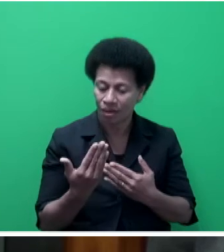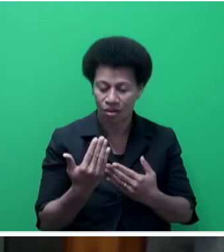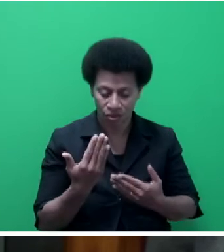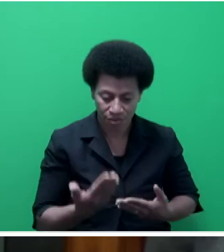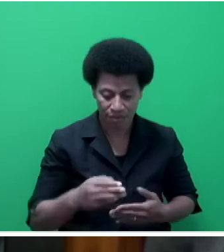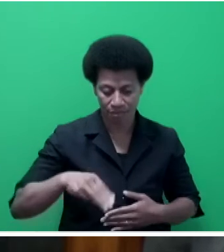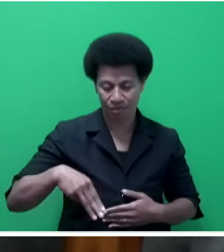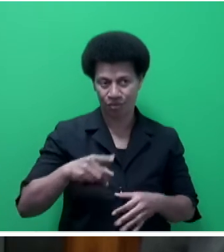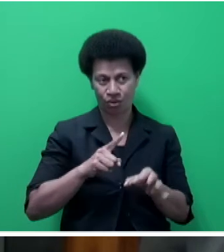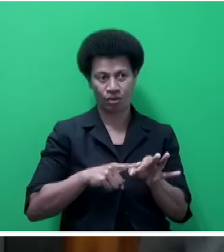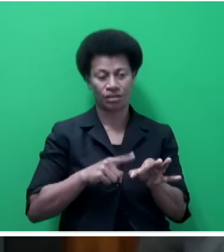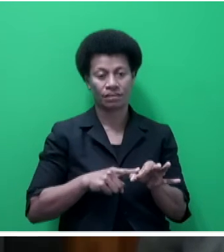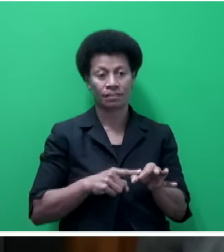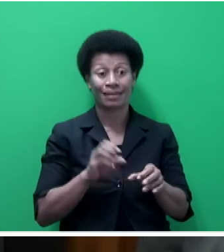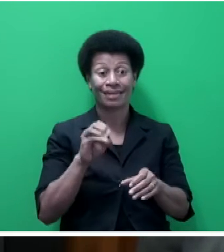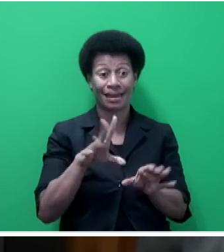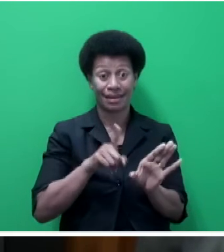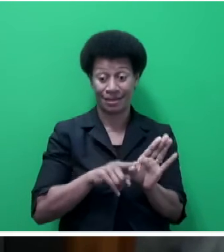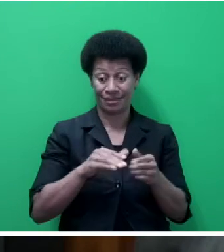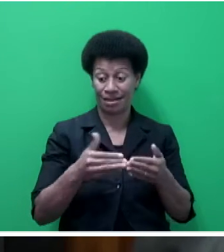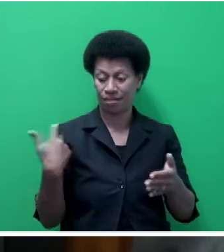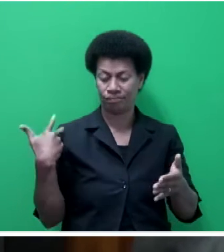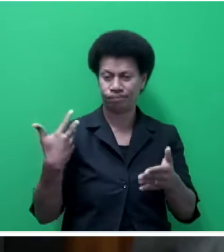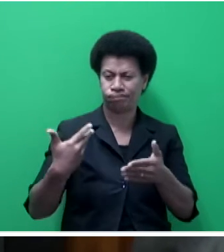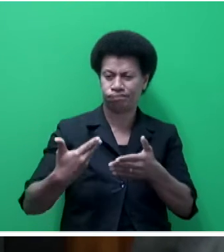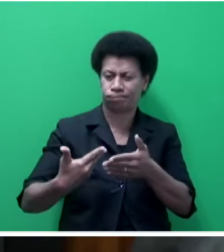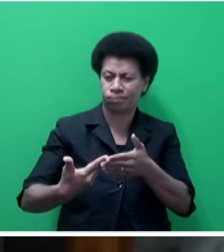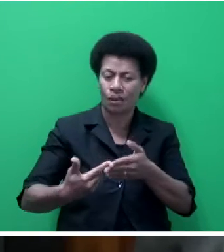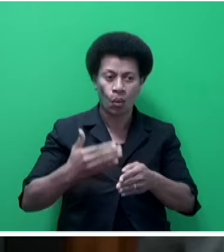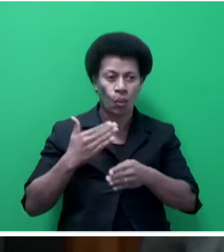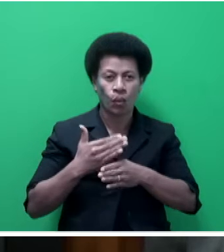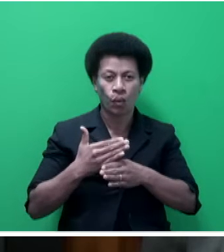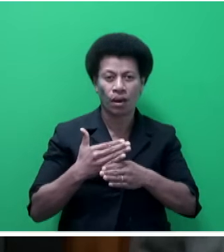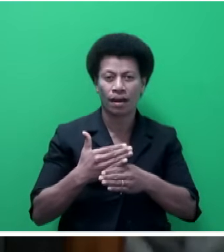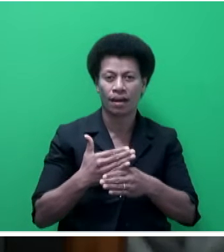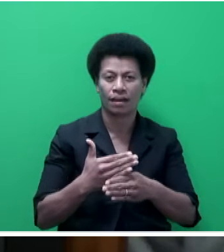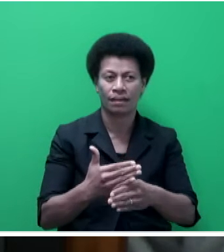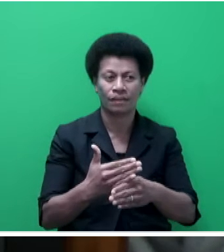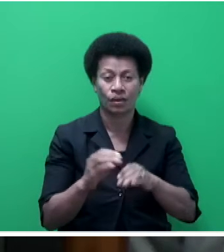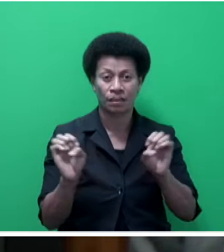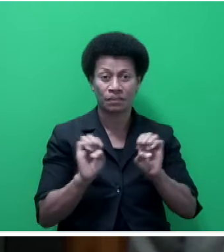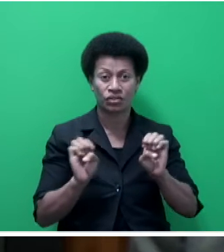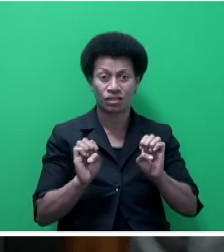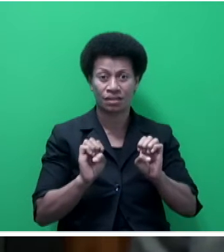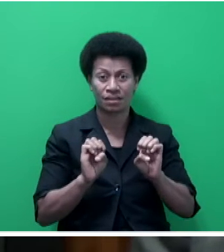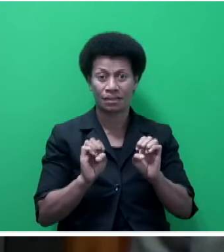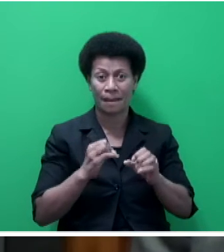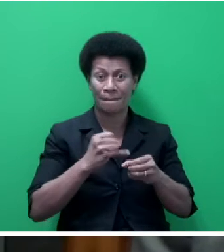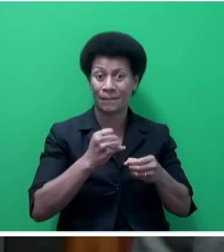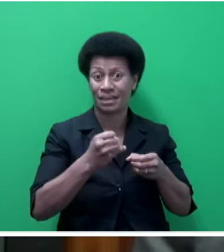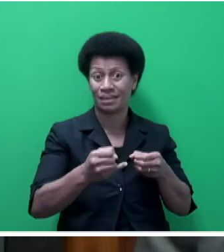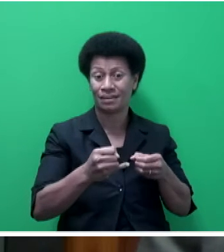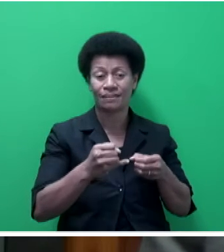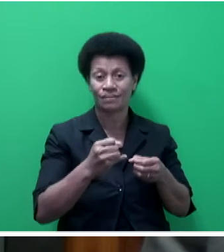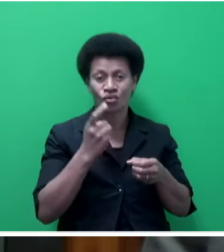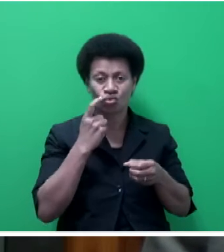Honourable Speaker, for over 10 years now, the Ministry has been consistently working on improving the specialist field of emergency medicine in Fiji to elevate the